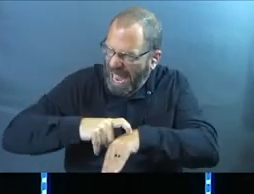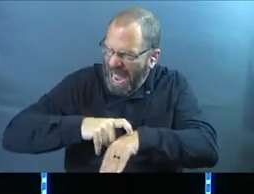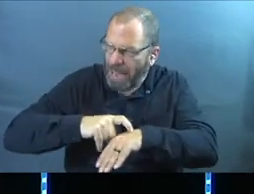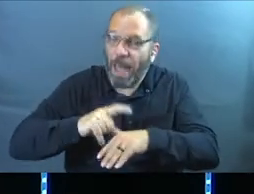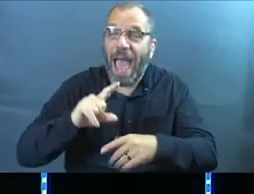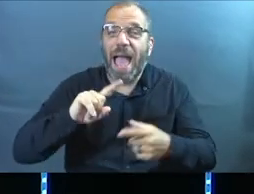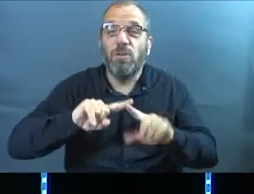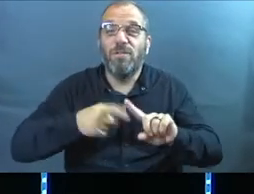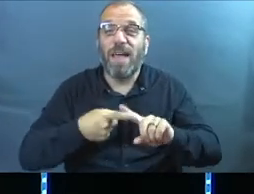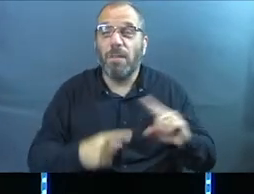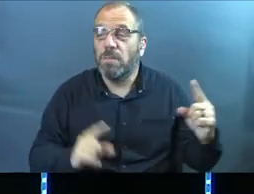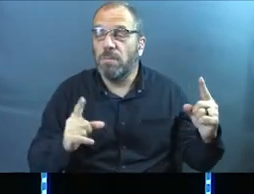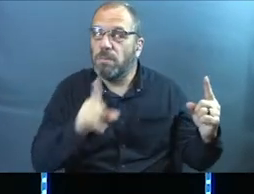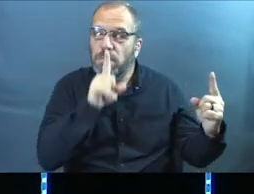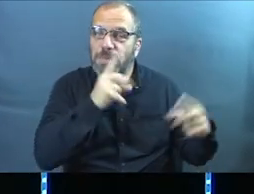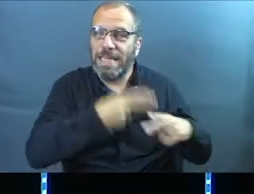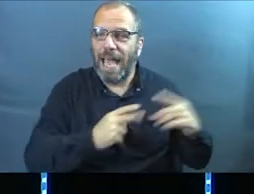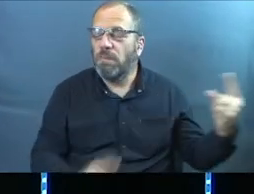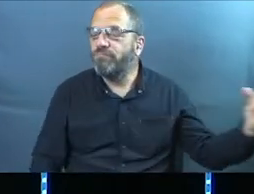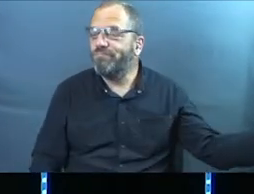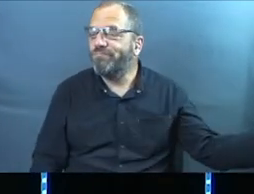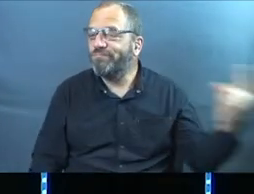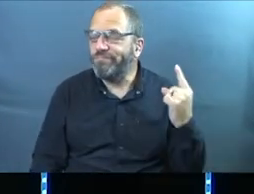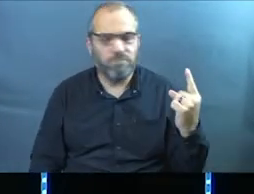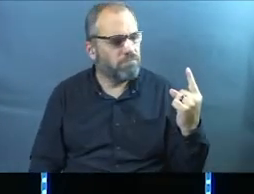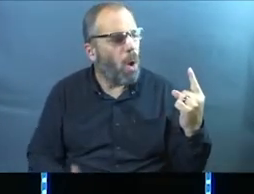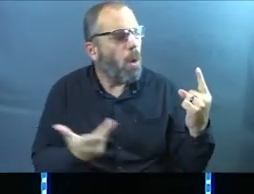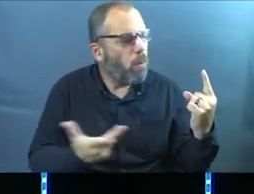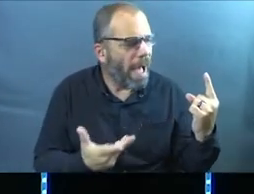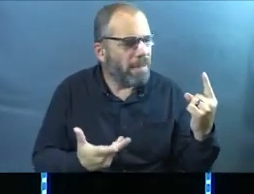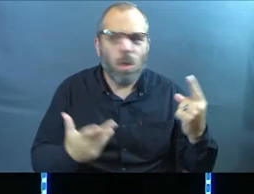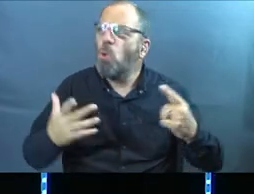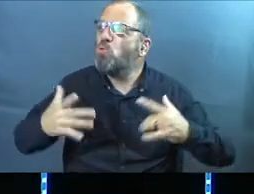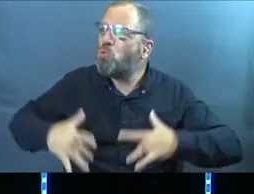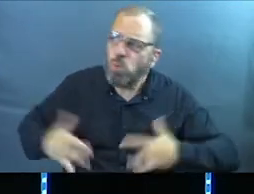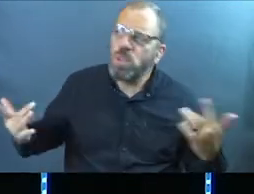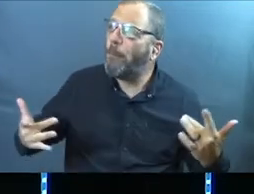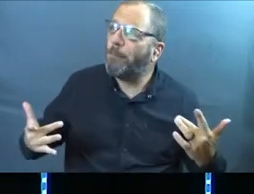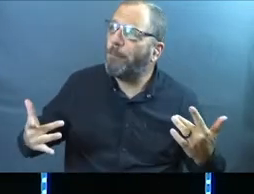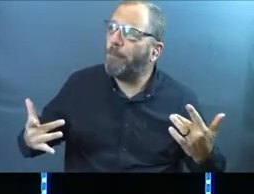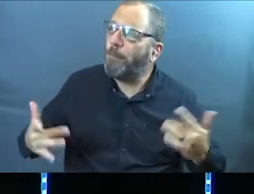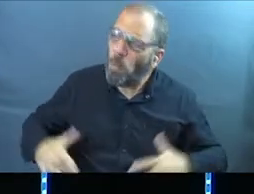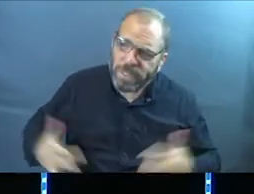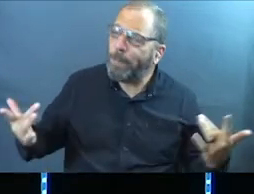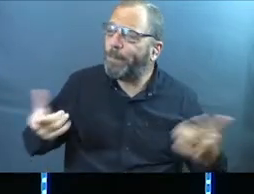one member of our family that I will not name walks up and says, "So what's going on?"